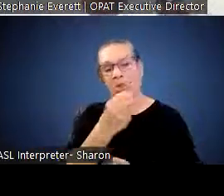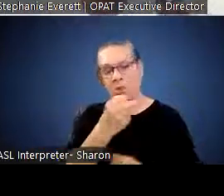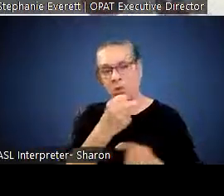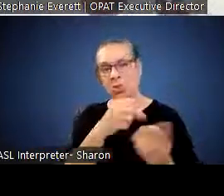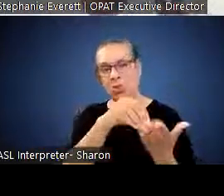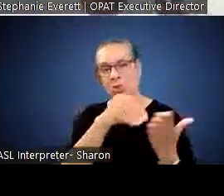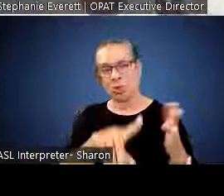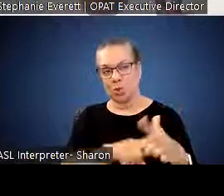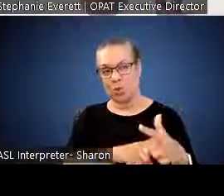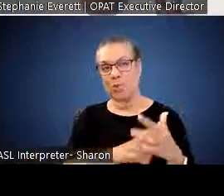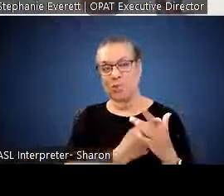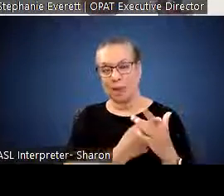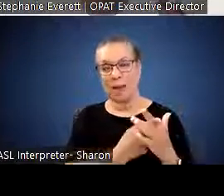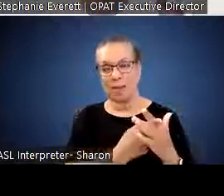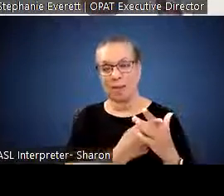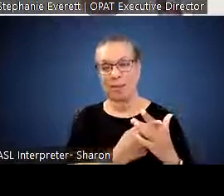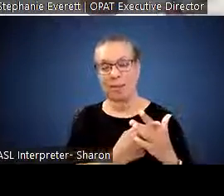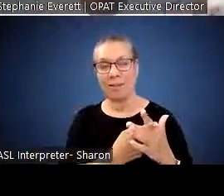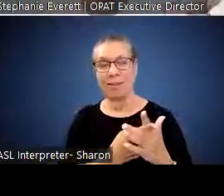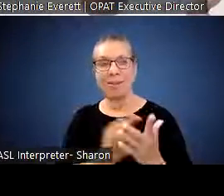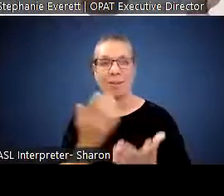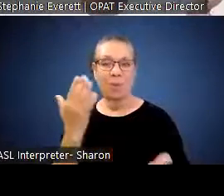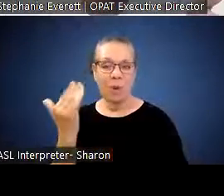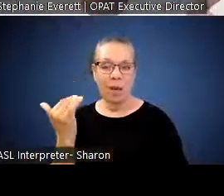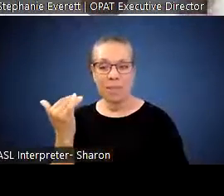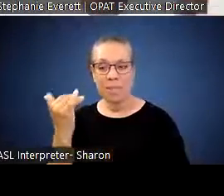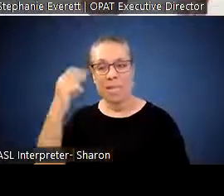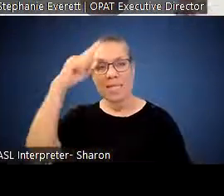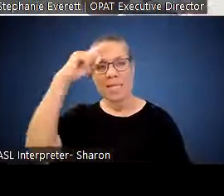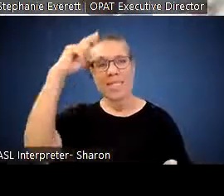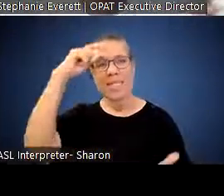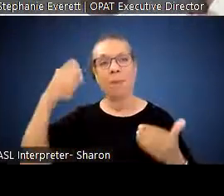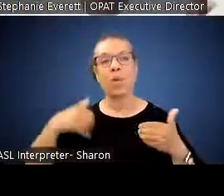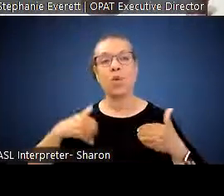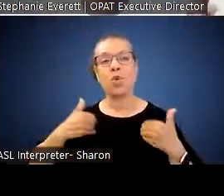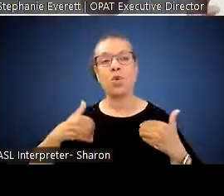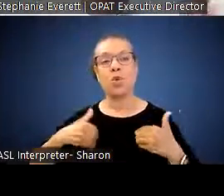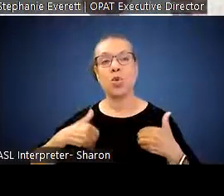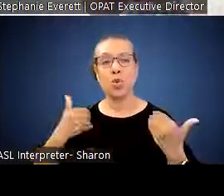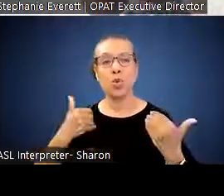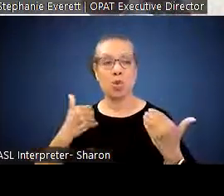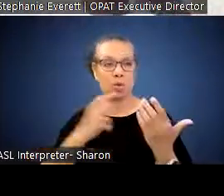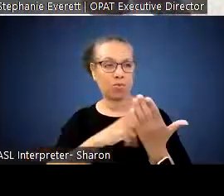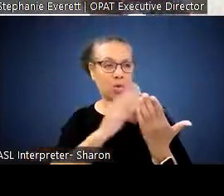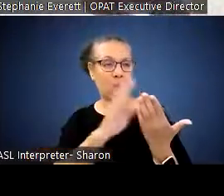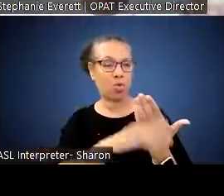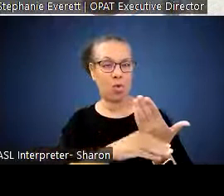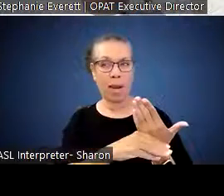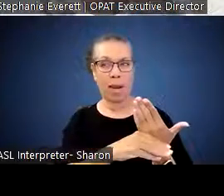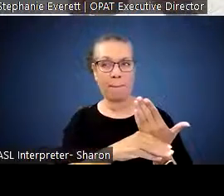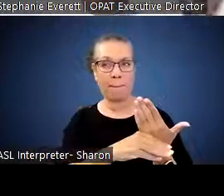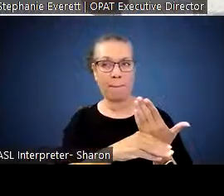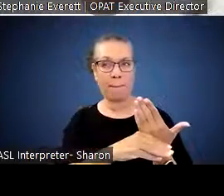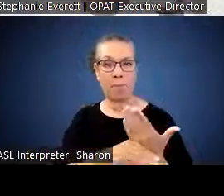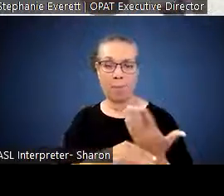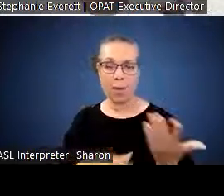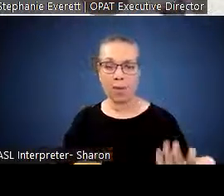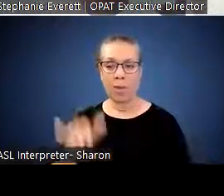have summer youth programs, summer youth starting through